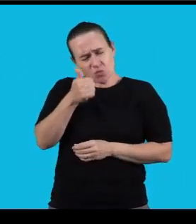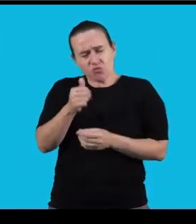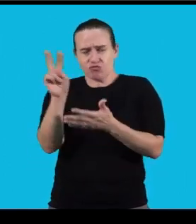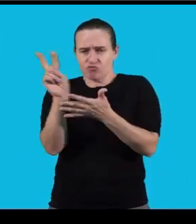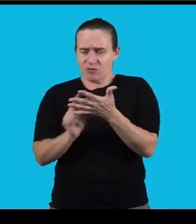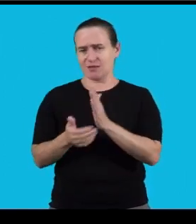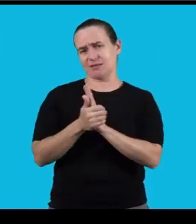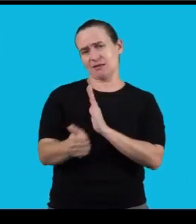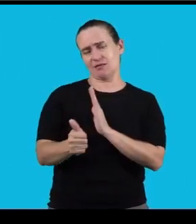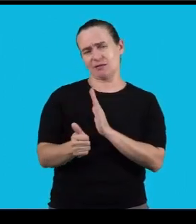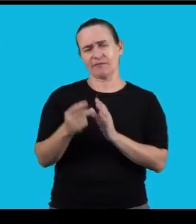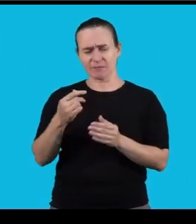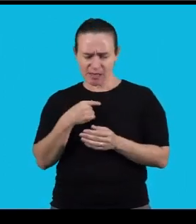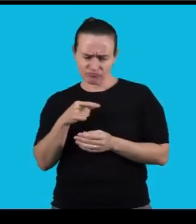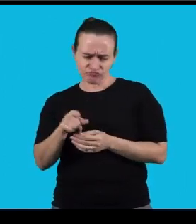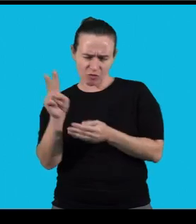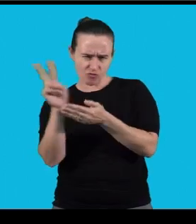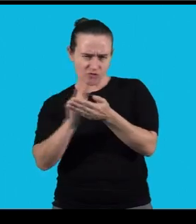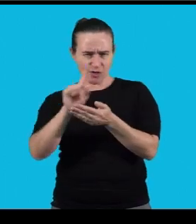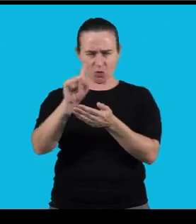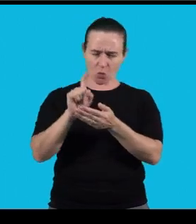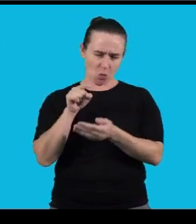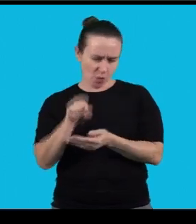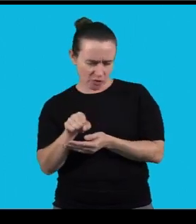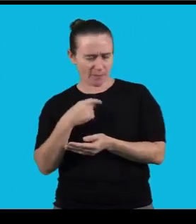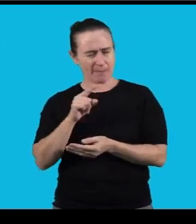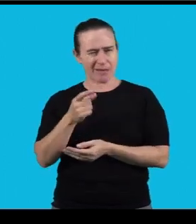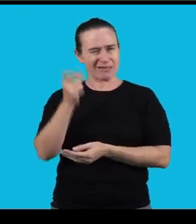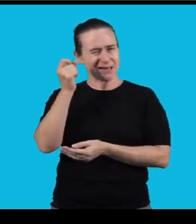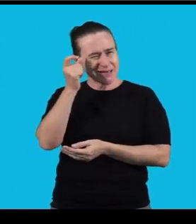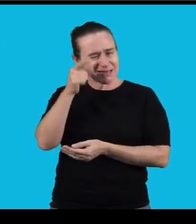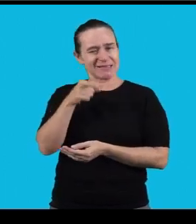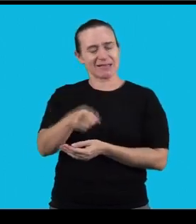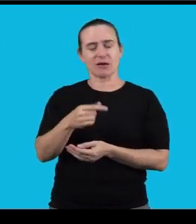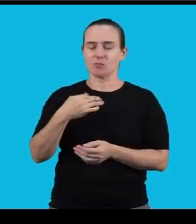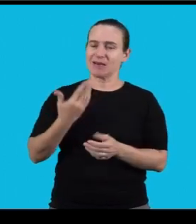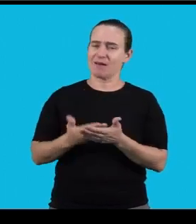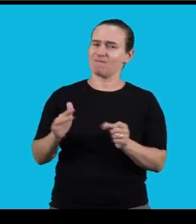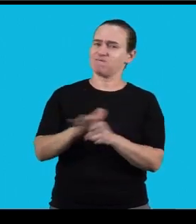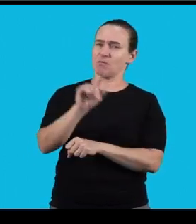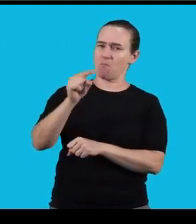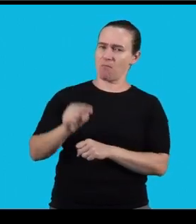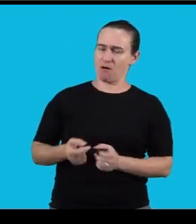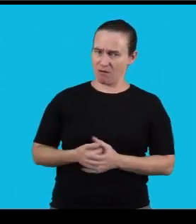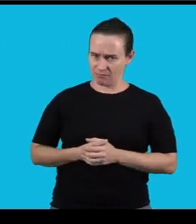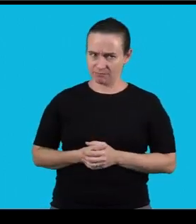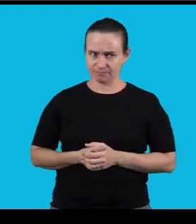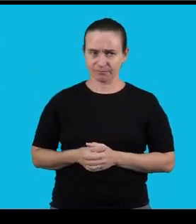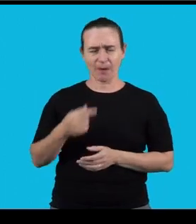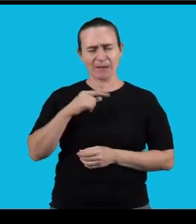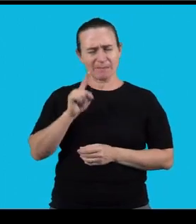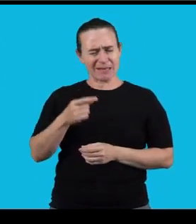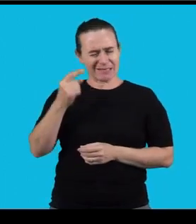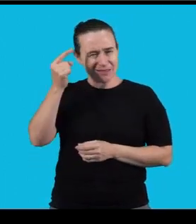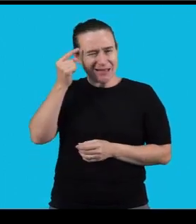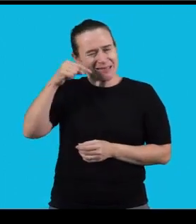very good reading skills when you engage with the question paper in order to get maximum marks. You must